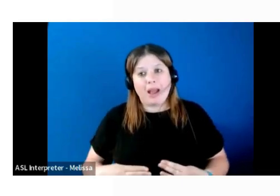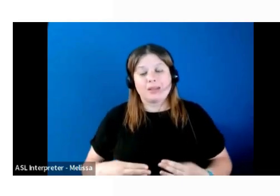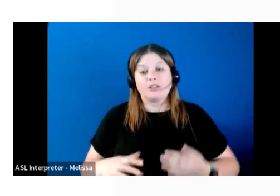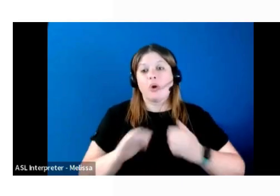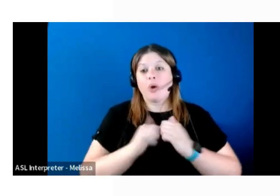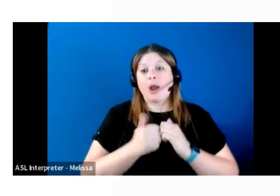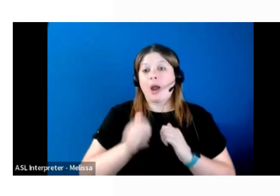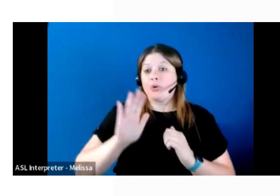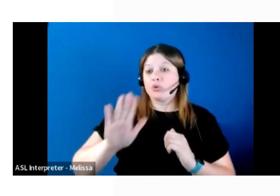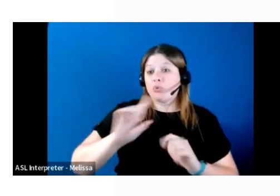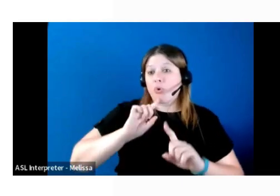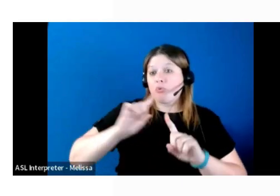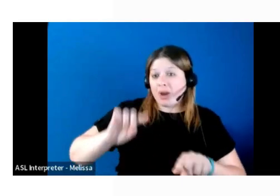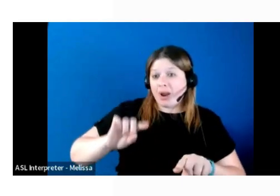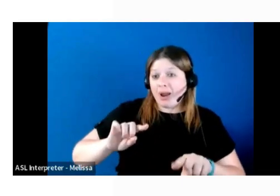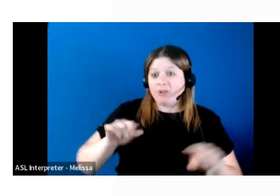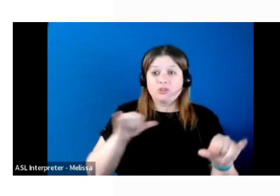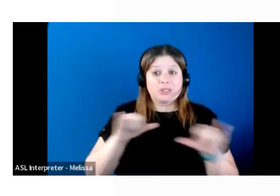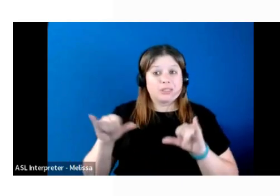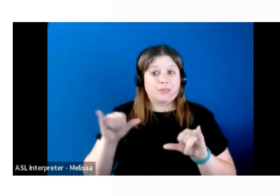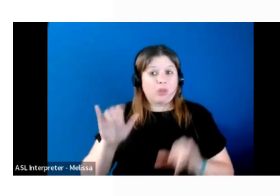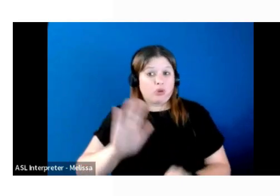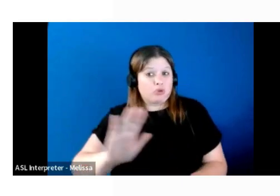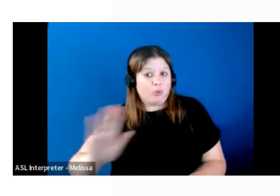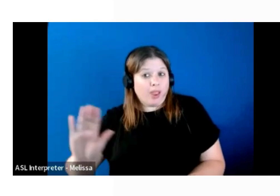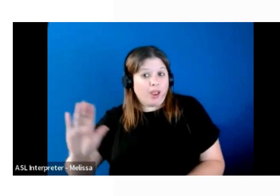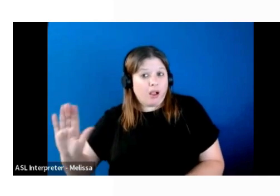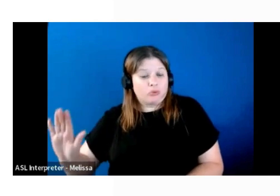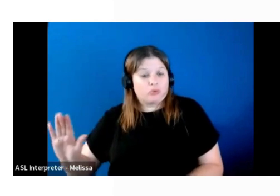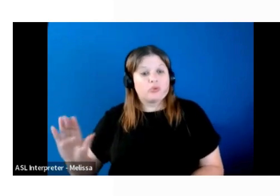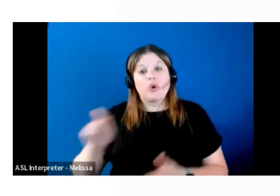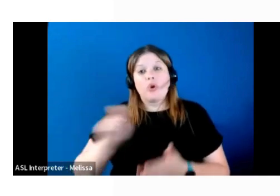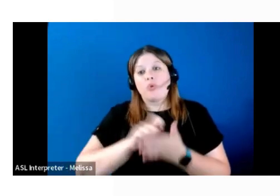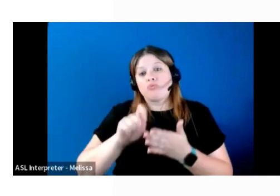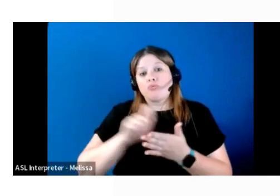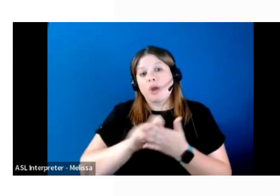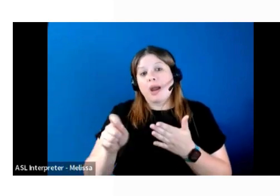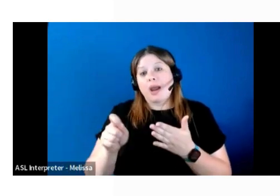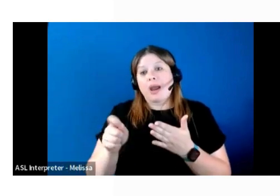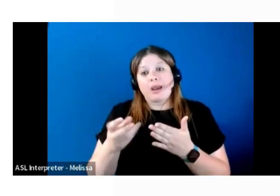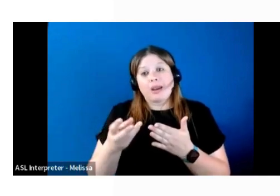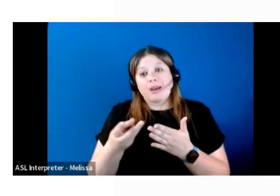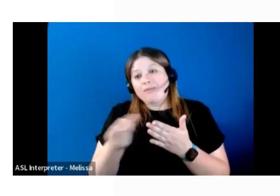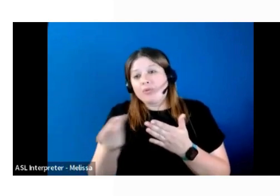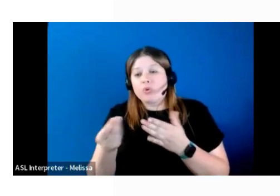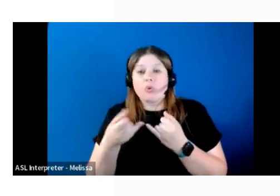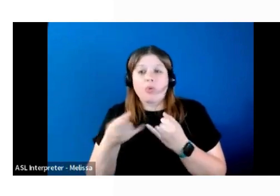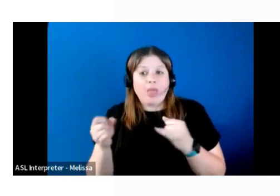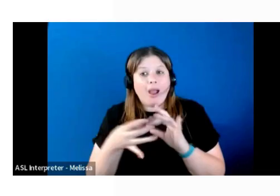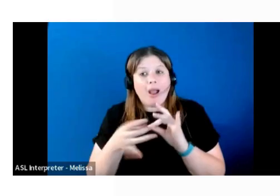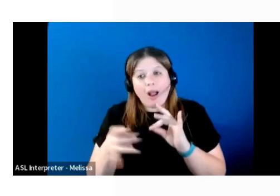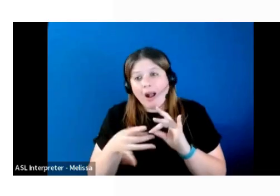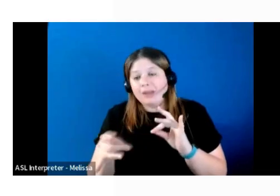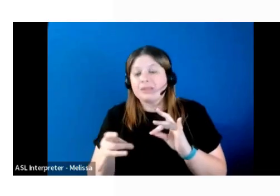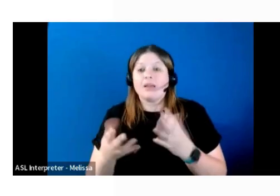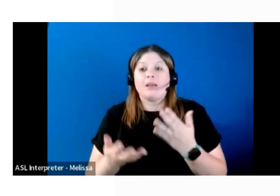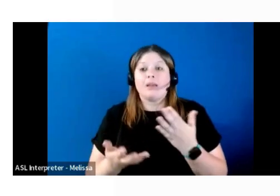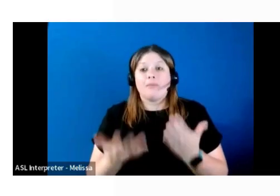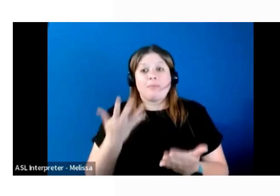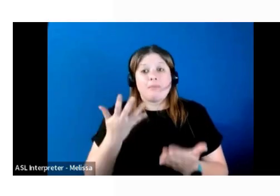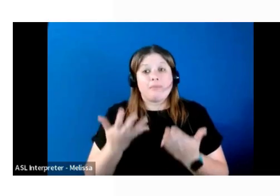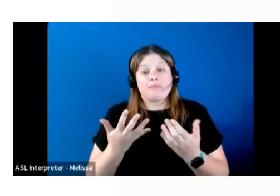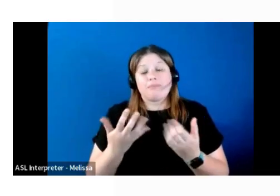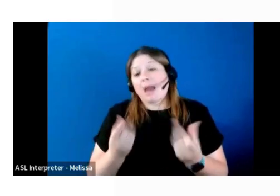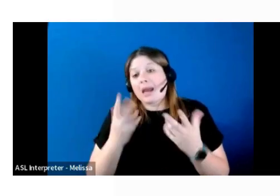similar to theirs? Write a few lines beginning with, many people who have cancer might also